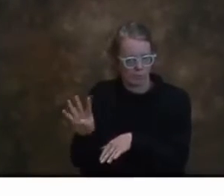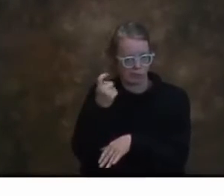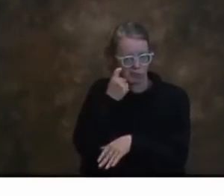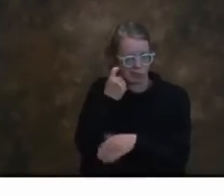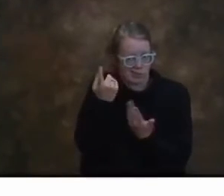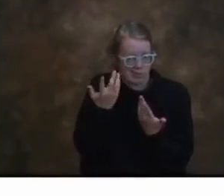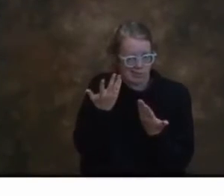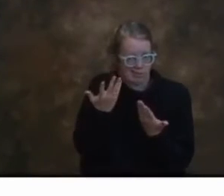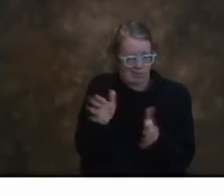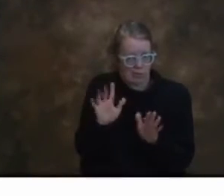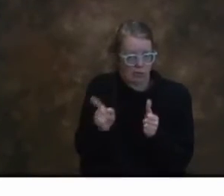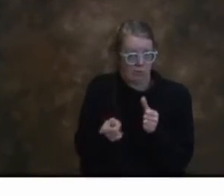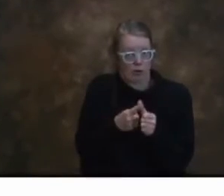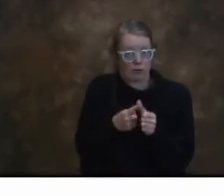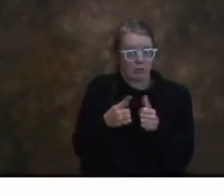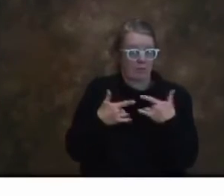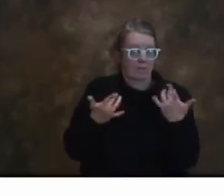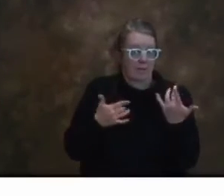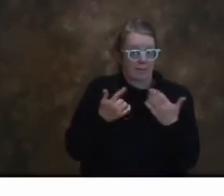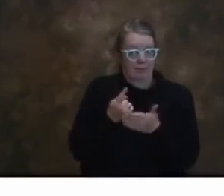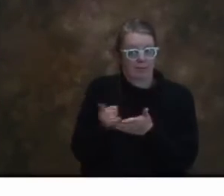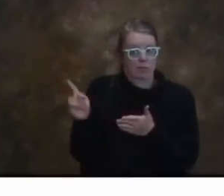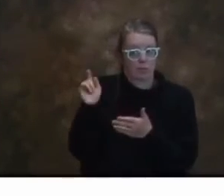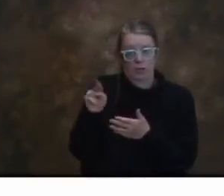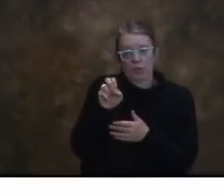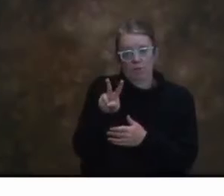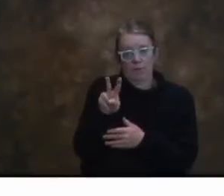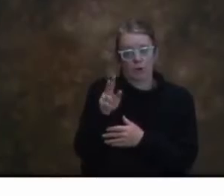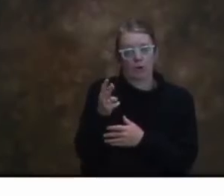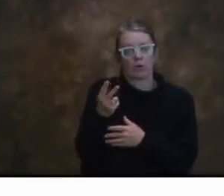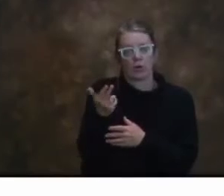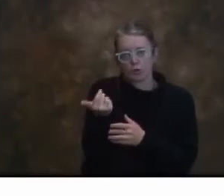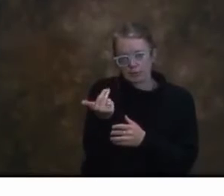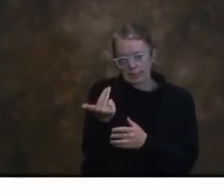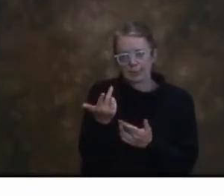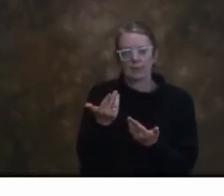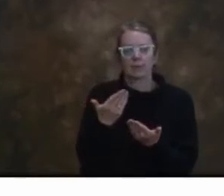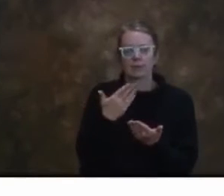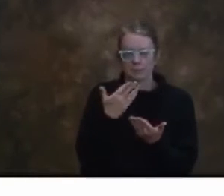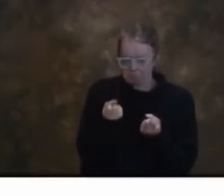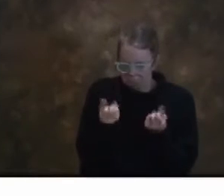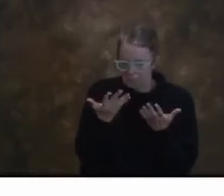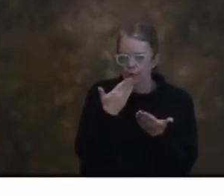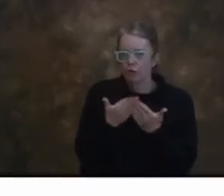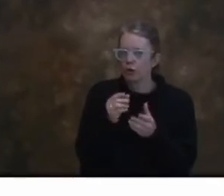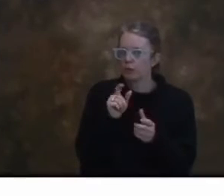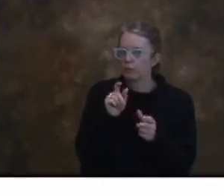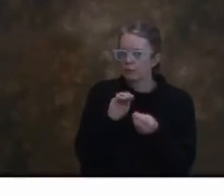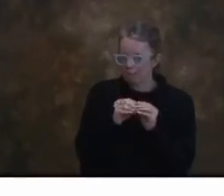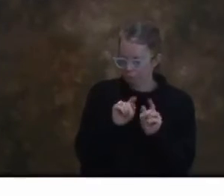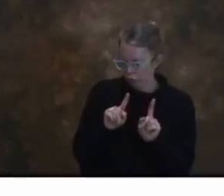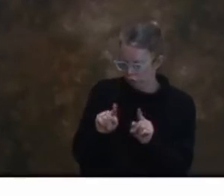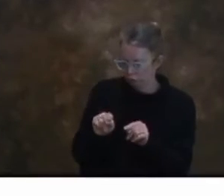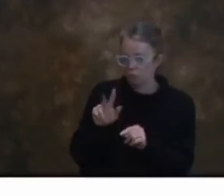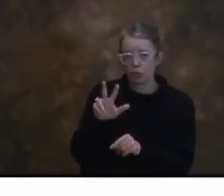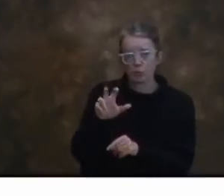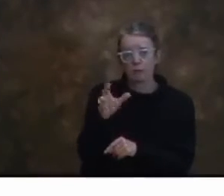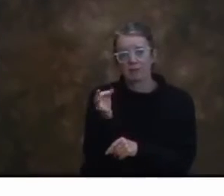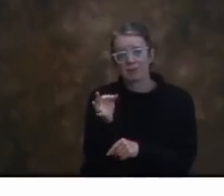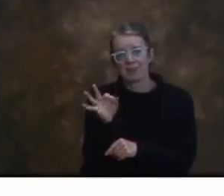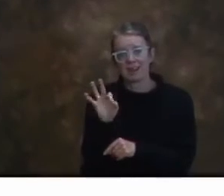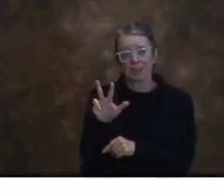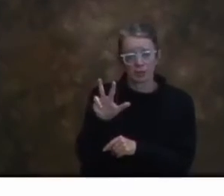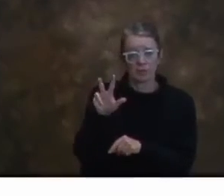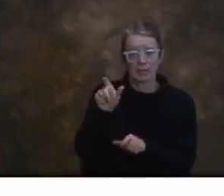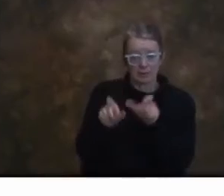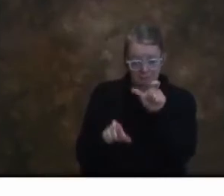13th at Asheville Middle. Very well attended. We reached 393 people, with almost